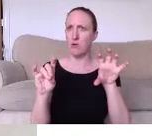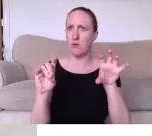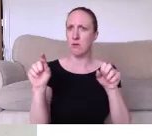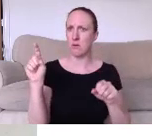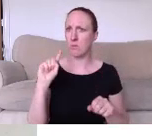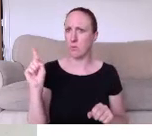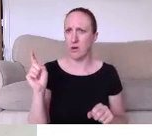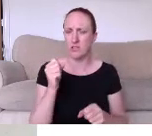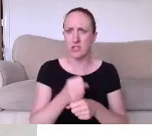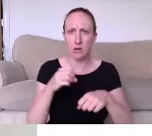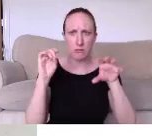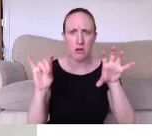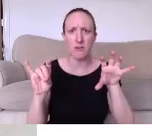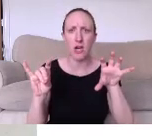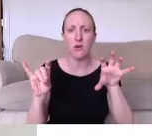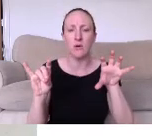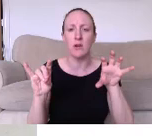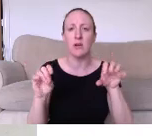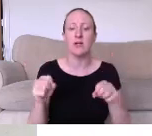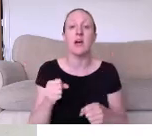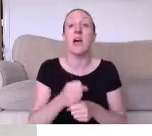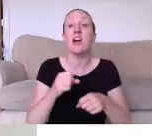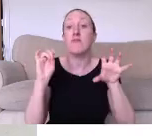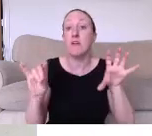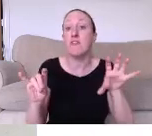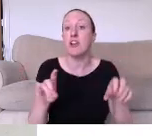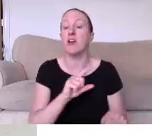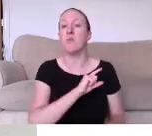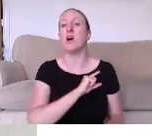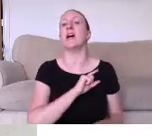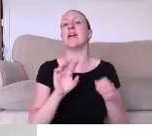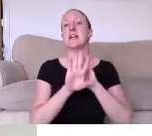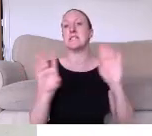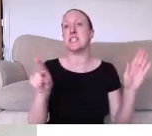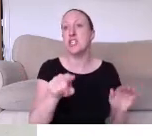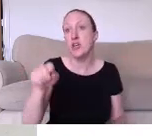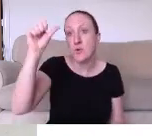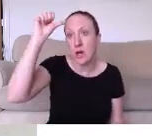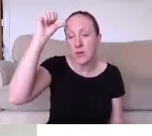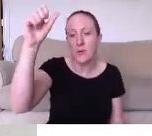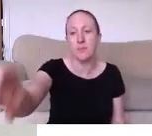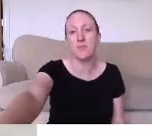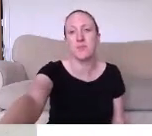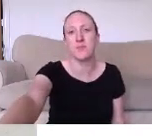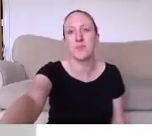Gruffalo? What's a Gruffalo?" "A Gruffalo? Why, didn't you